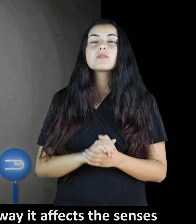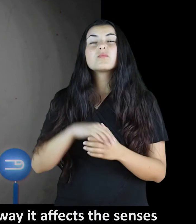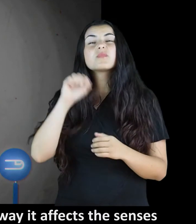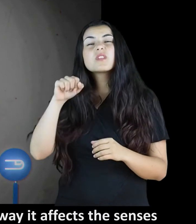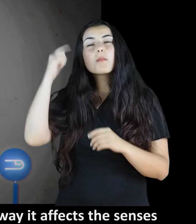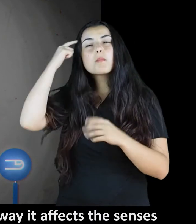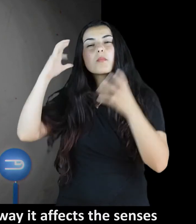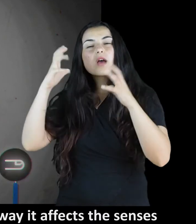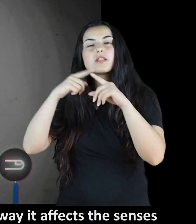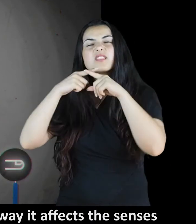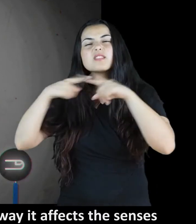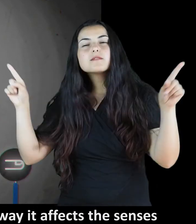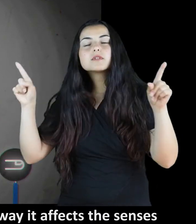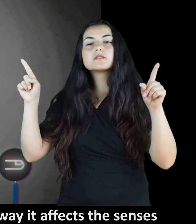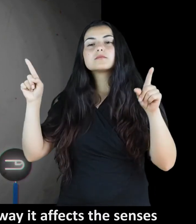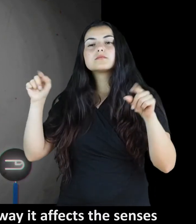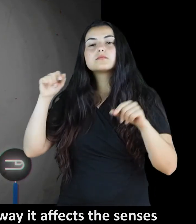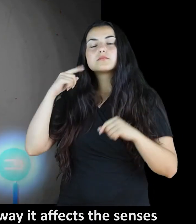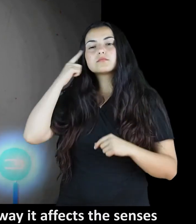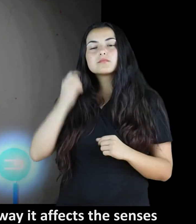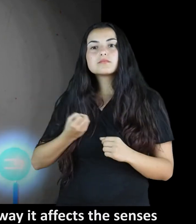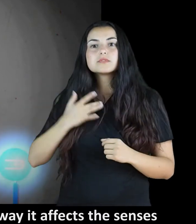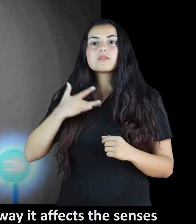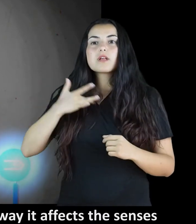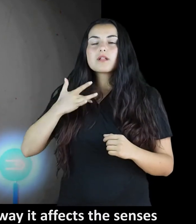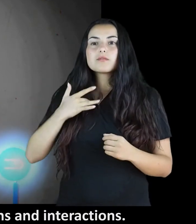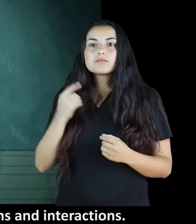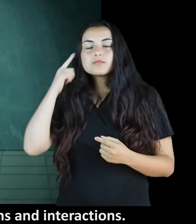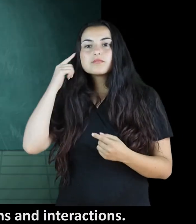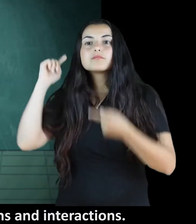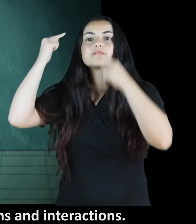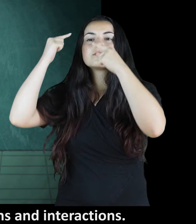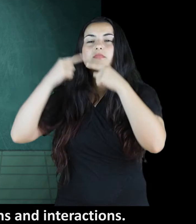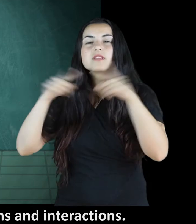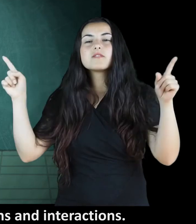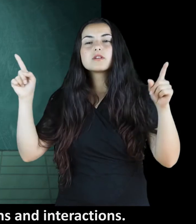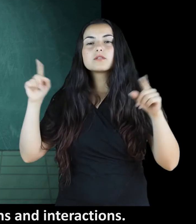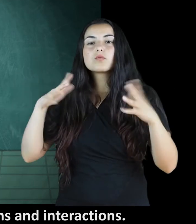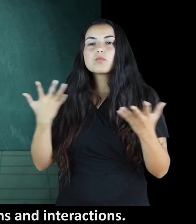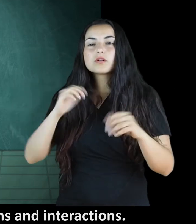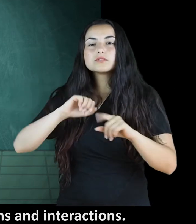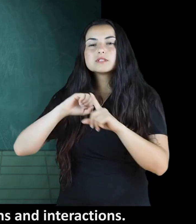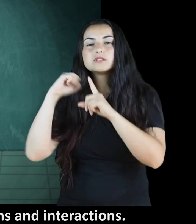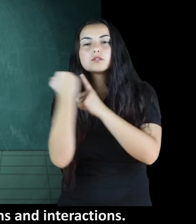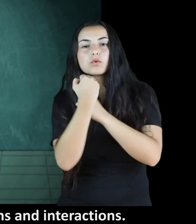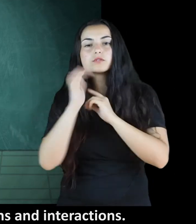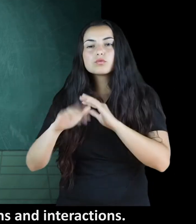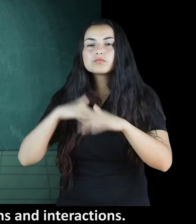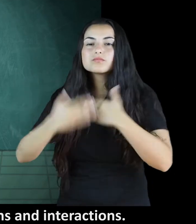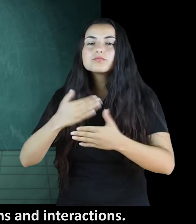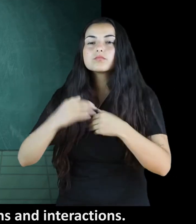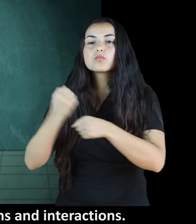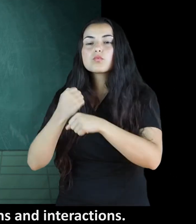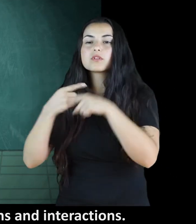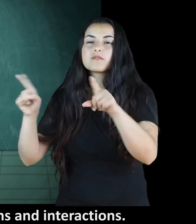Sometimes the brain is connected in such a way it affects the senses and how we perceive and read situations